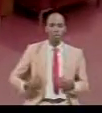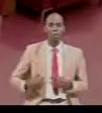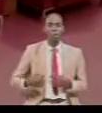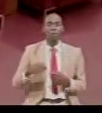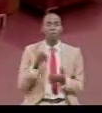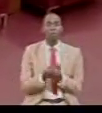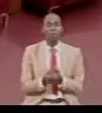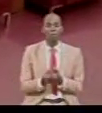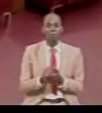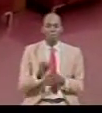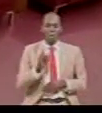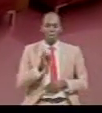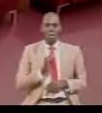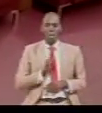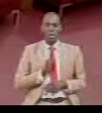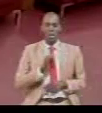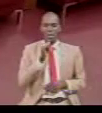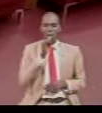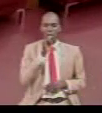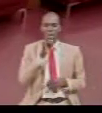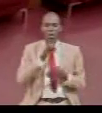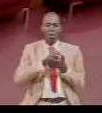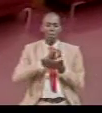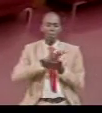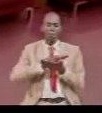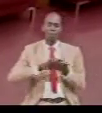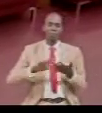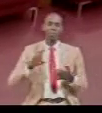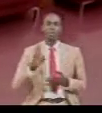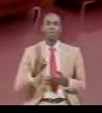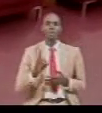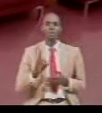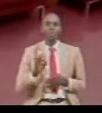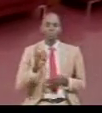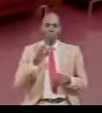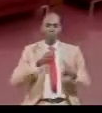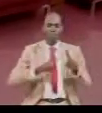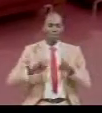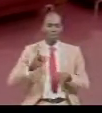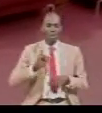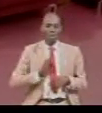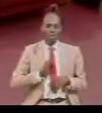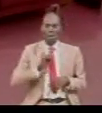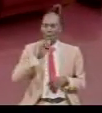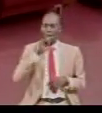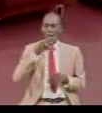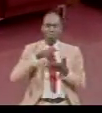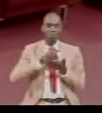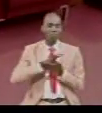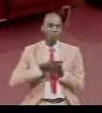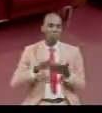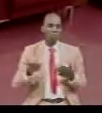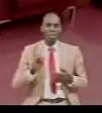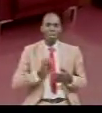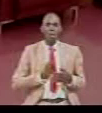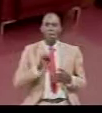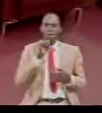am sanctified. I am purified. I am made